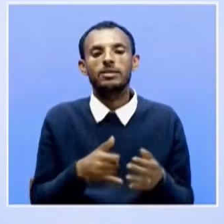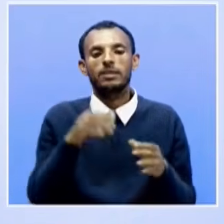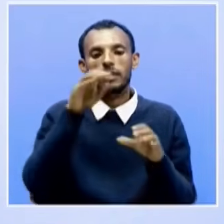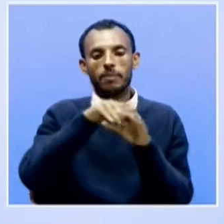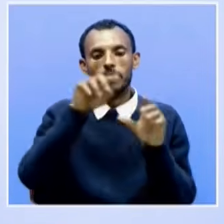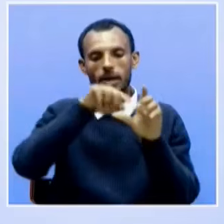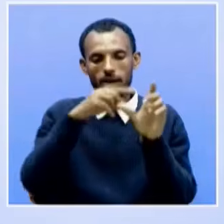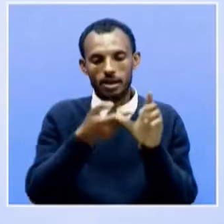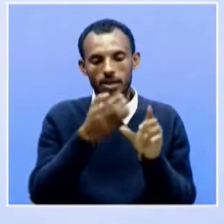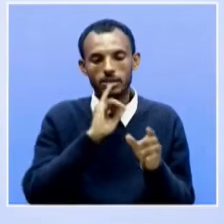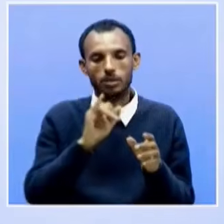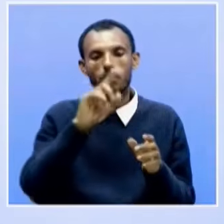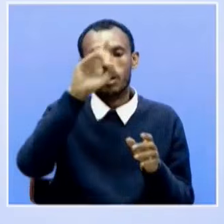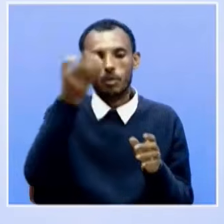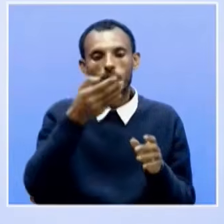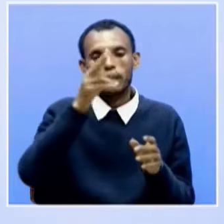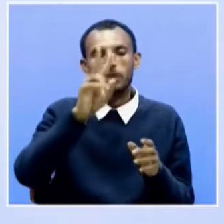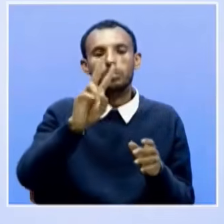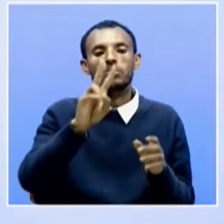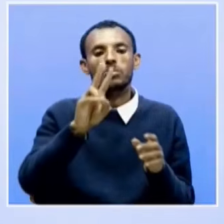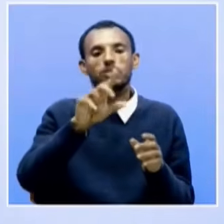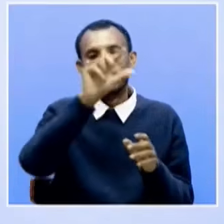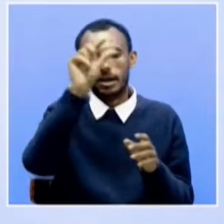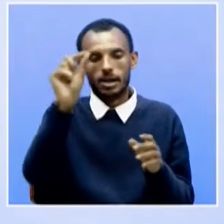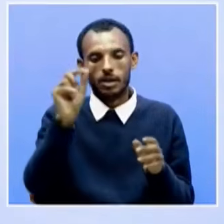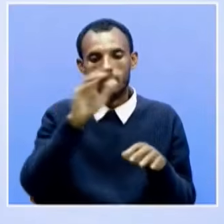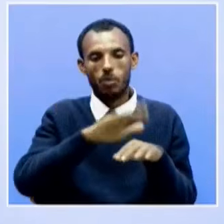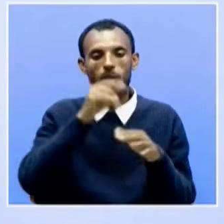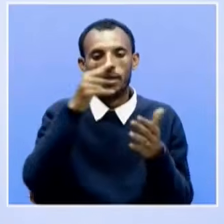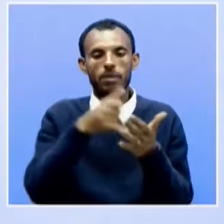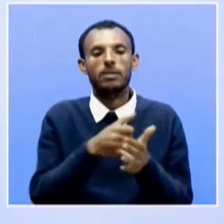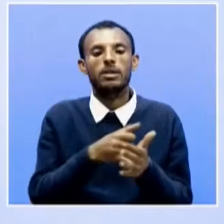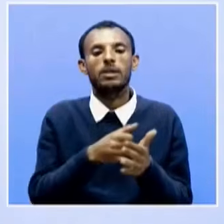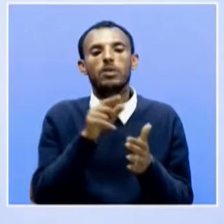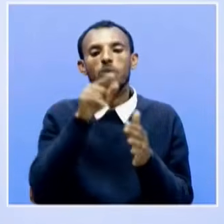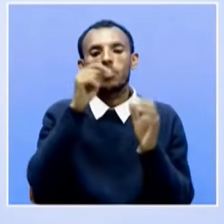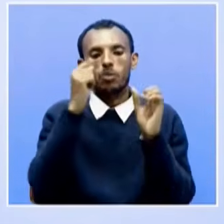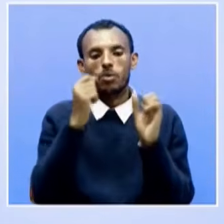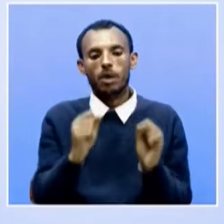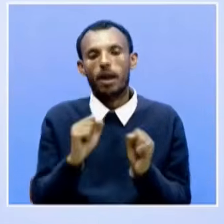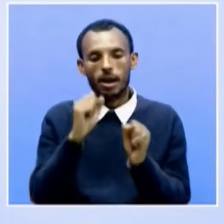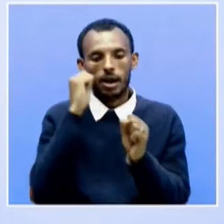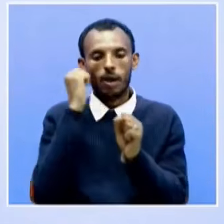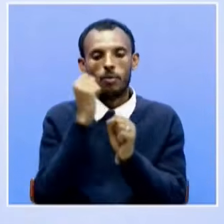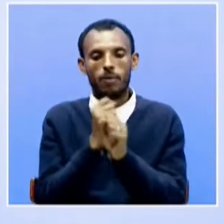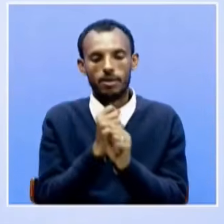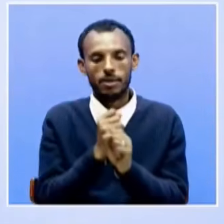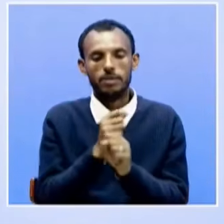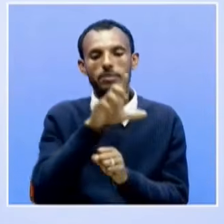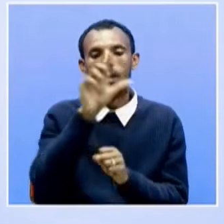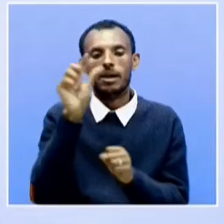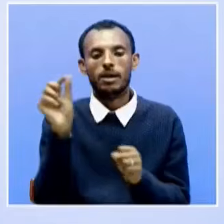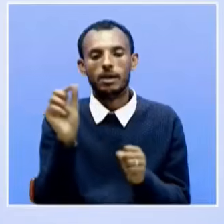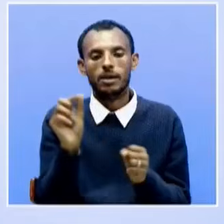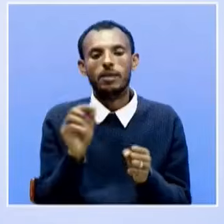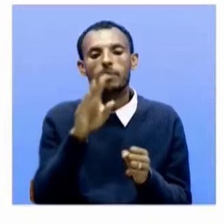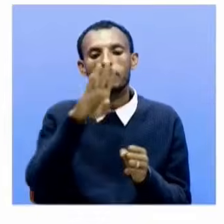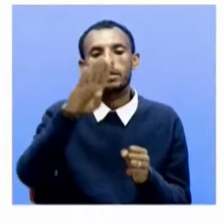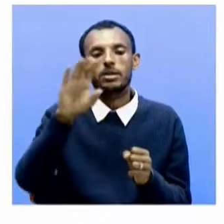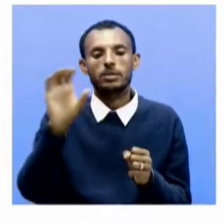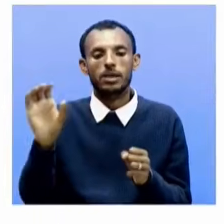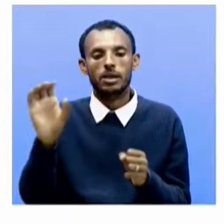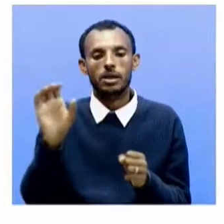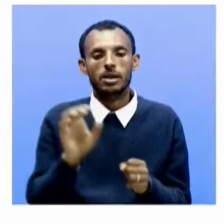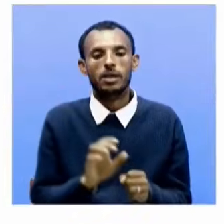angle is half of the arc subtending it. Therefore, you can calculate the arc BC,